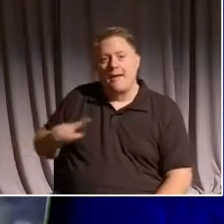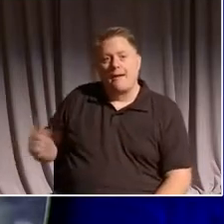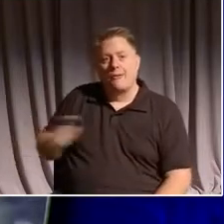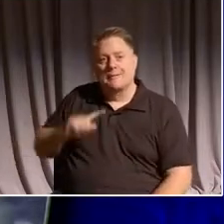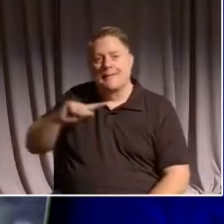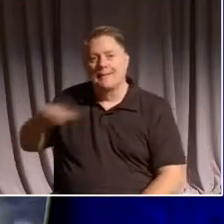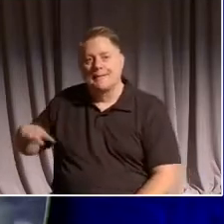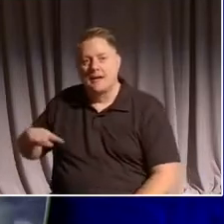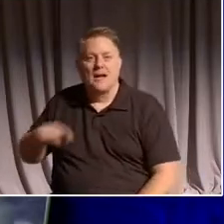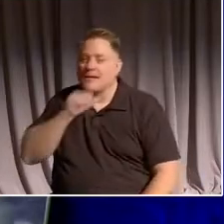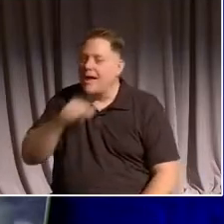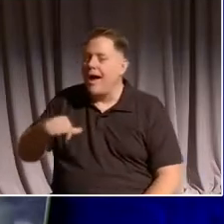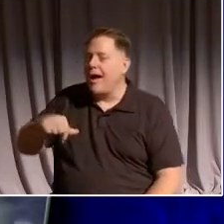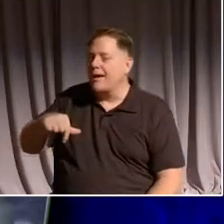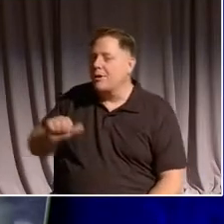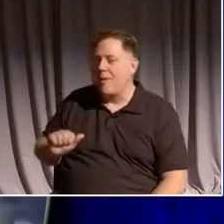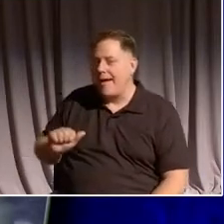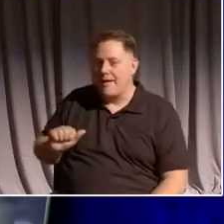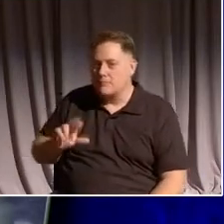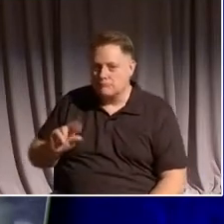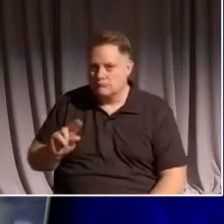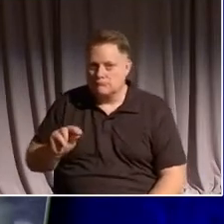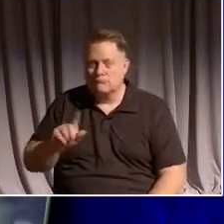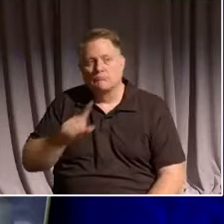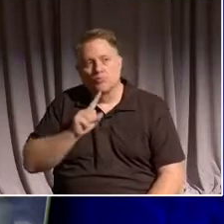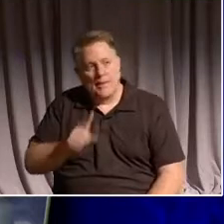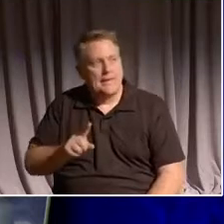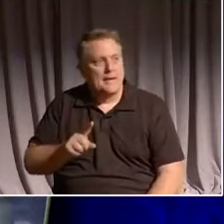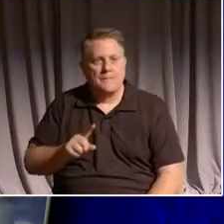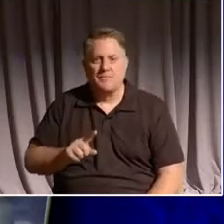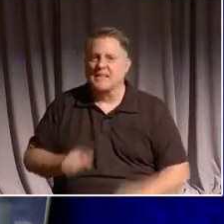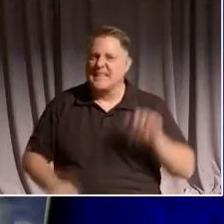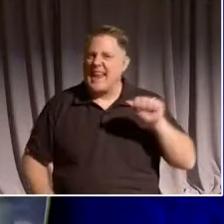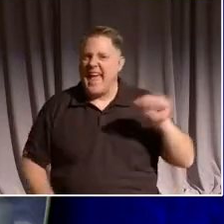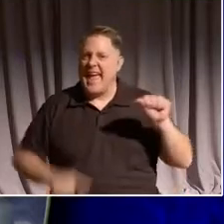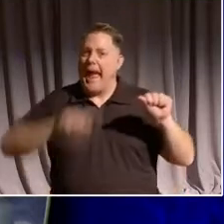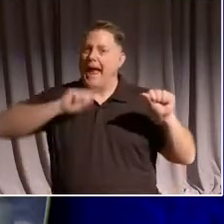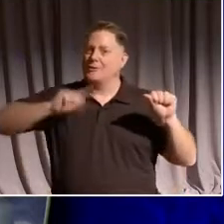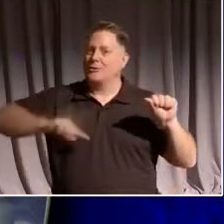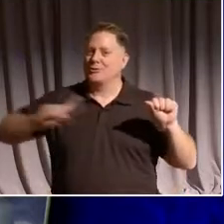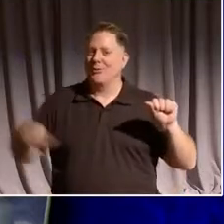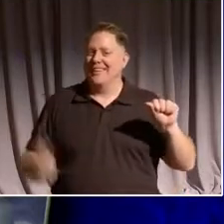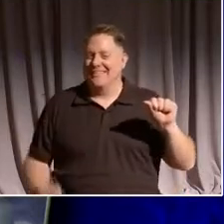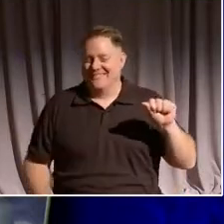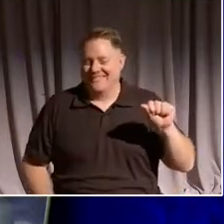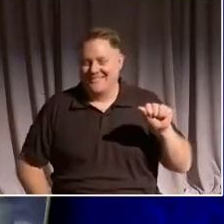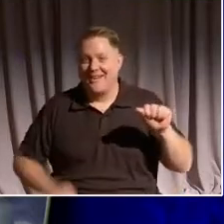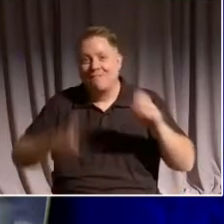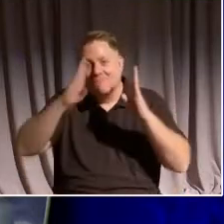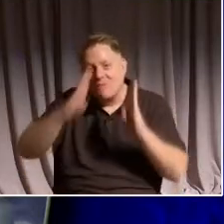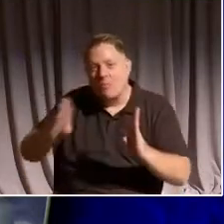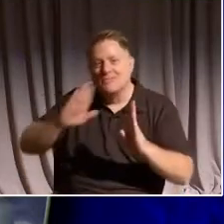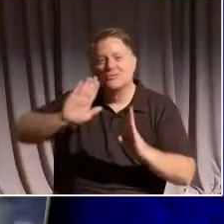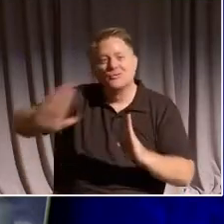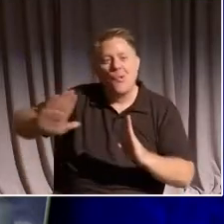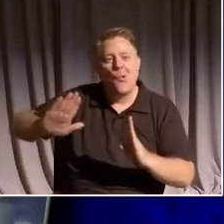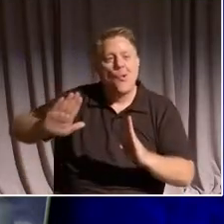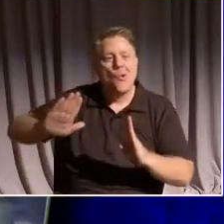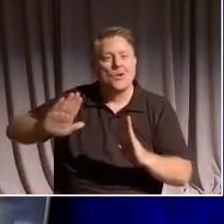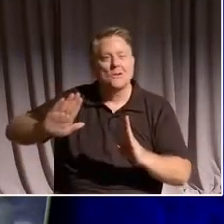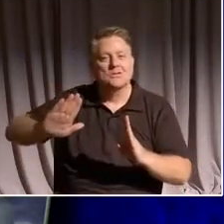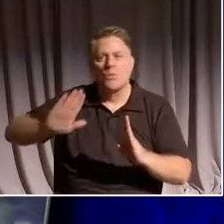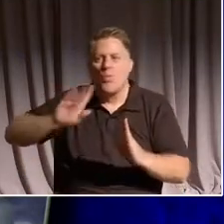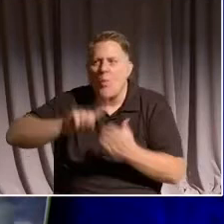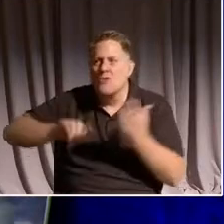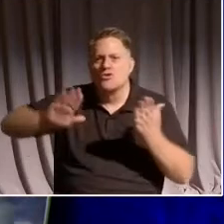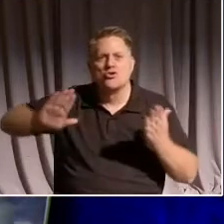Now, this is not a Q&A session. This is really an A session, focusing on what you all see as the